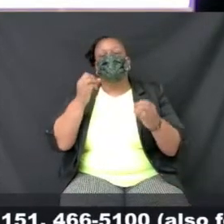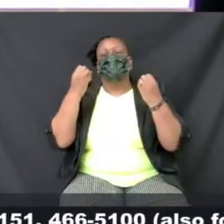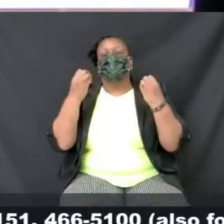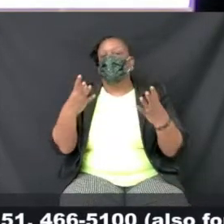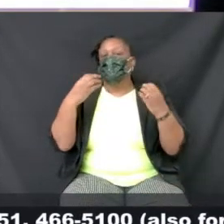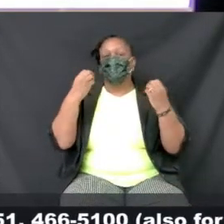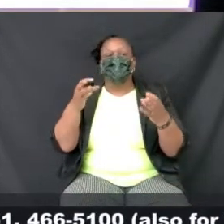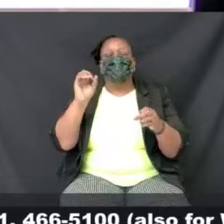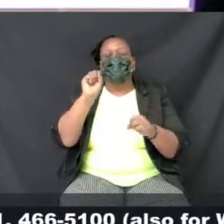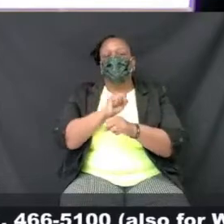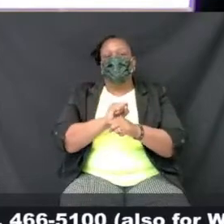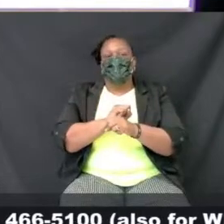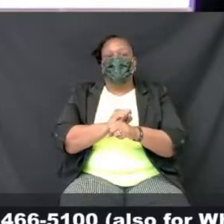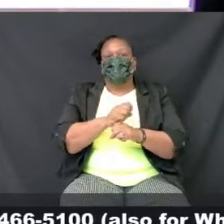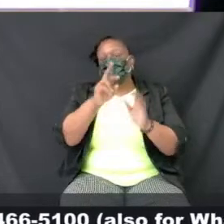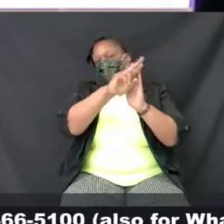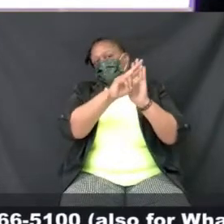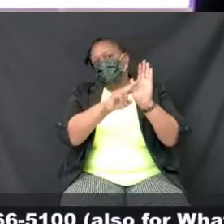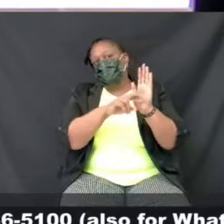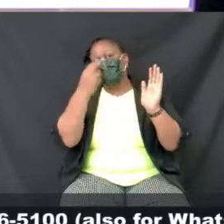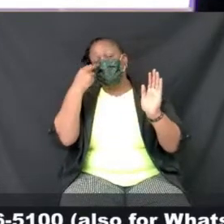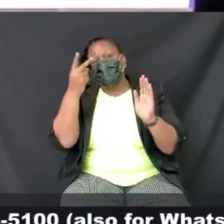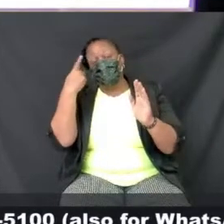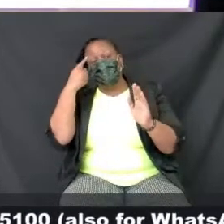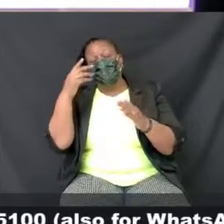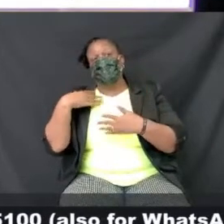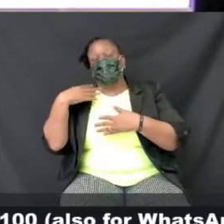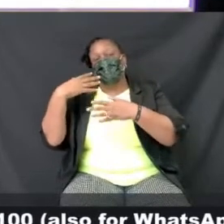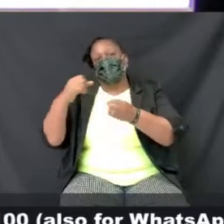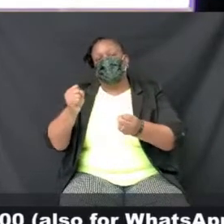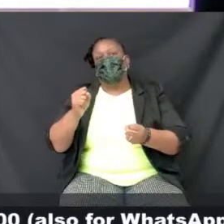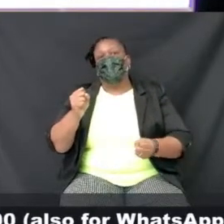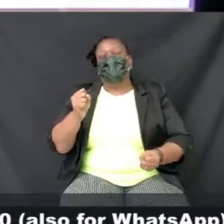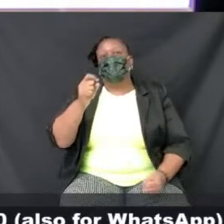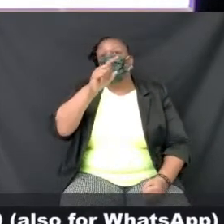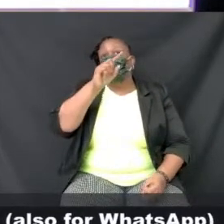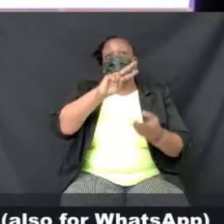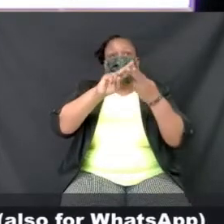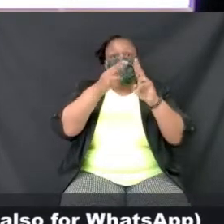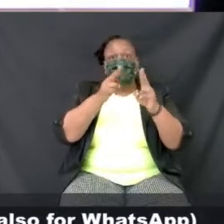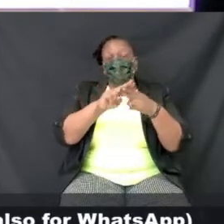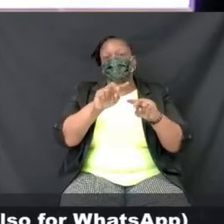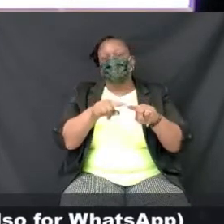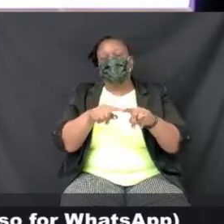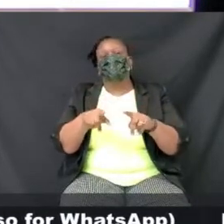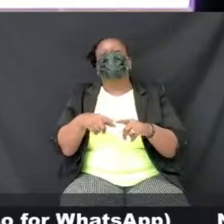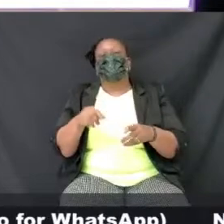the reports that we receive, the statistics, and all of